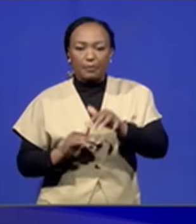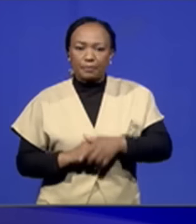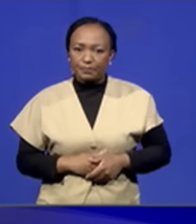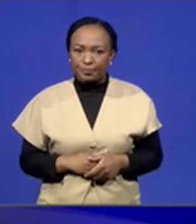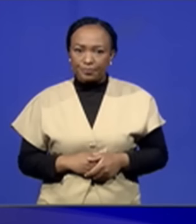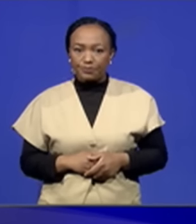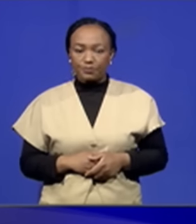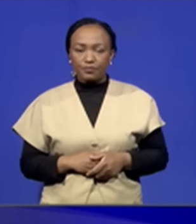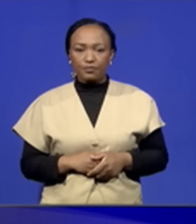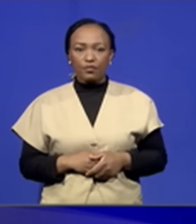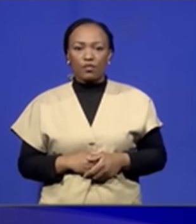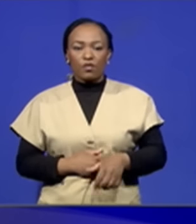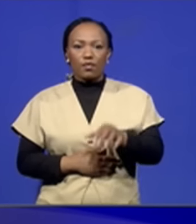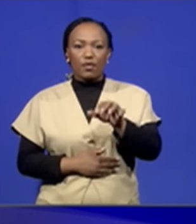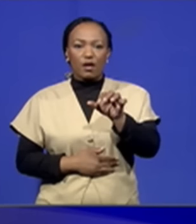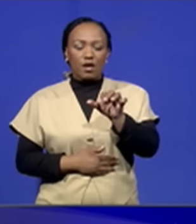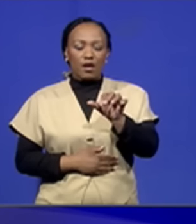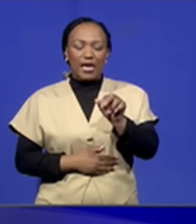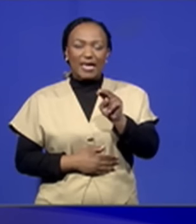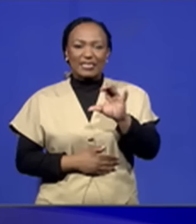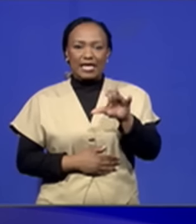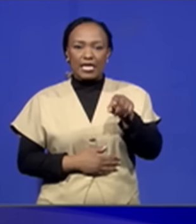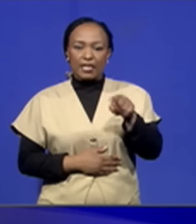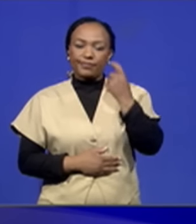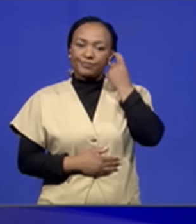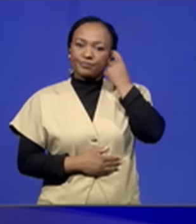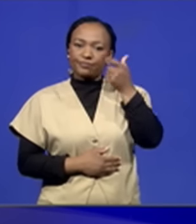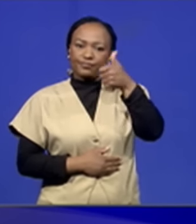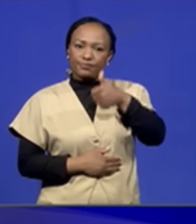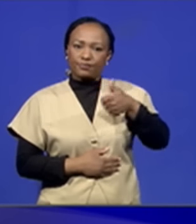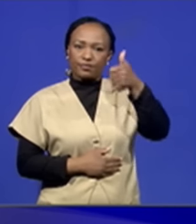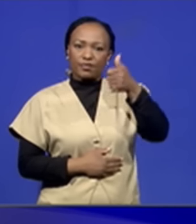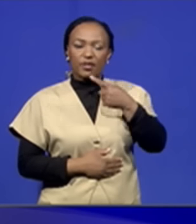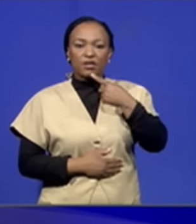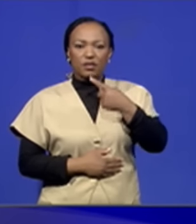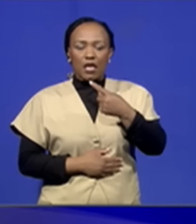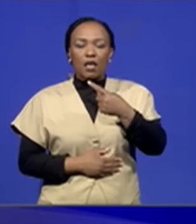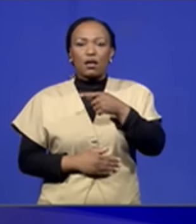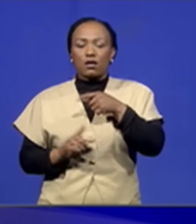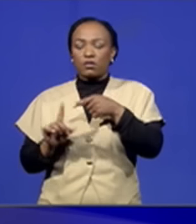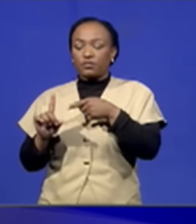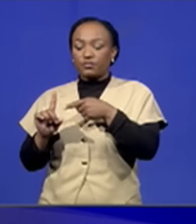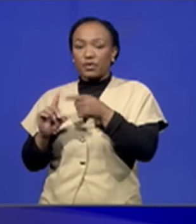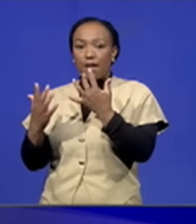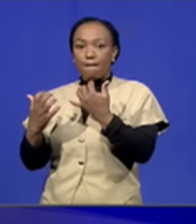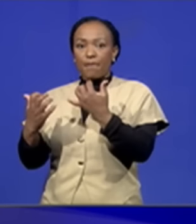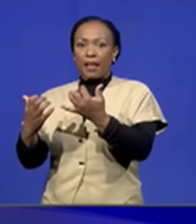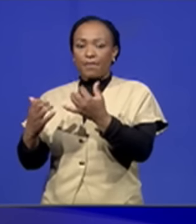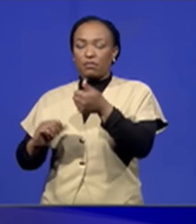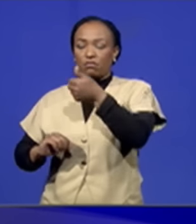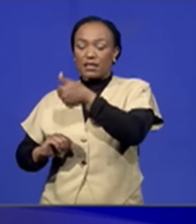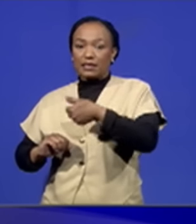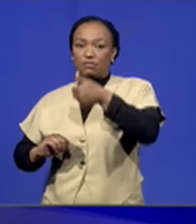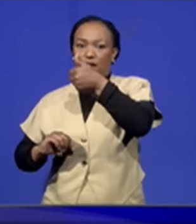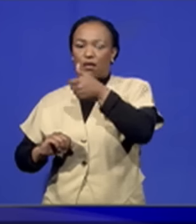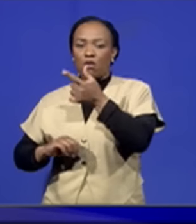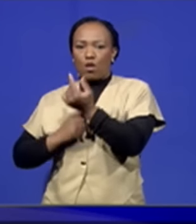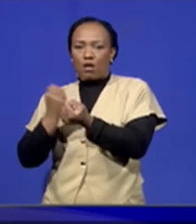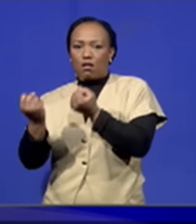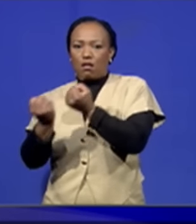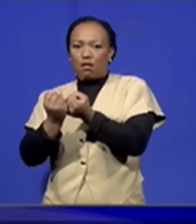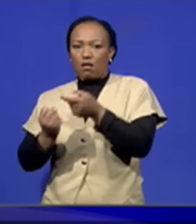Mokwaledi kakaretso wa ANC a re lekoko le tlile go ema nokeng mmusa kgotla wa Palamente Thoko Didiza kgatlhanong le voutu